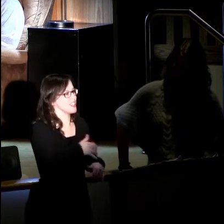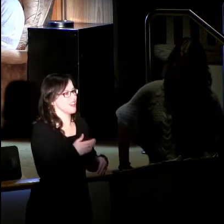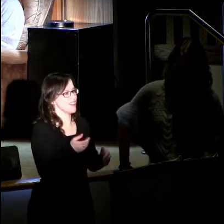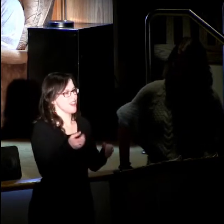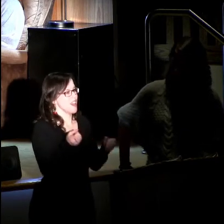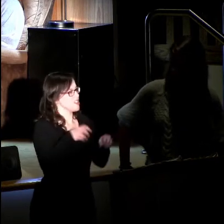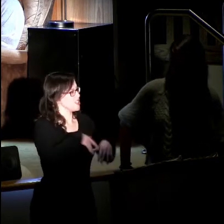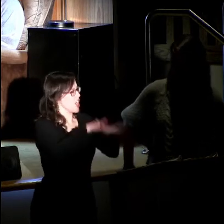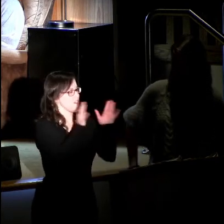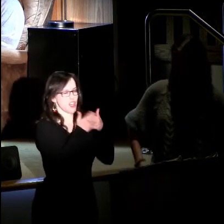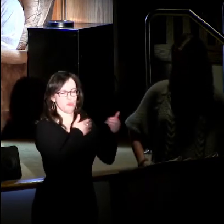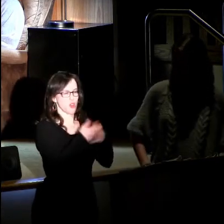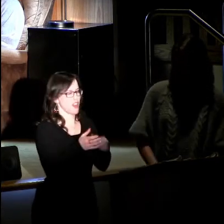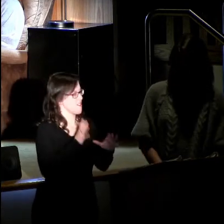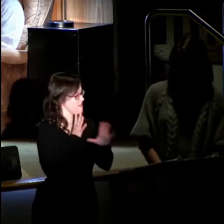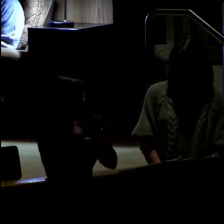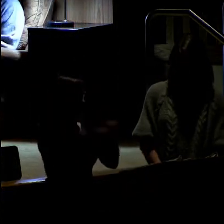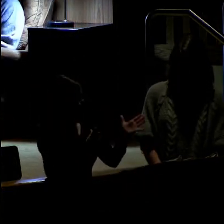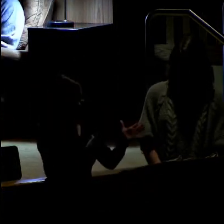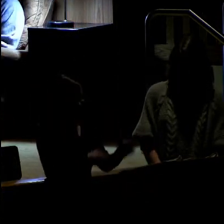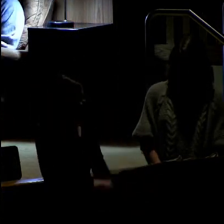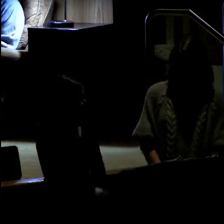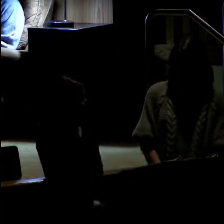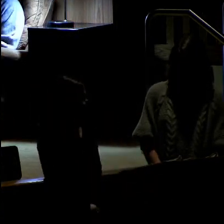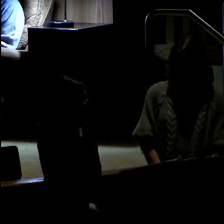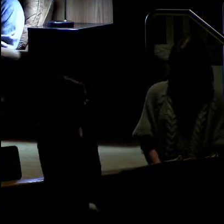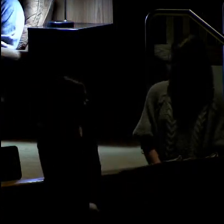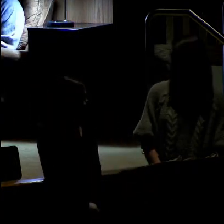no sacrifice was too great.